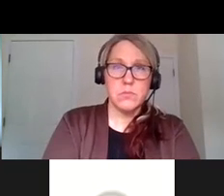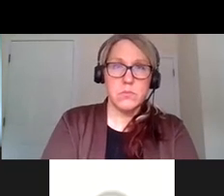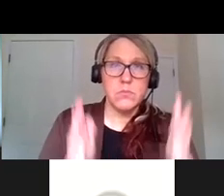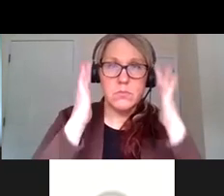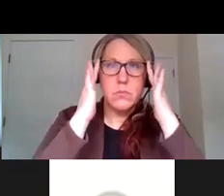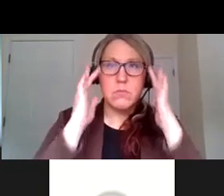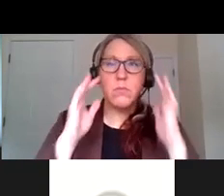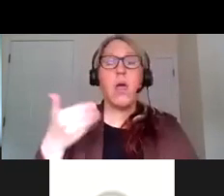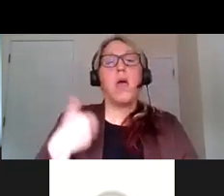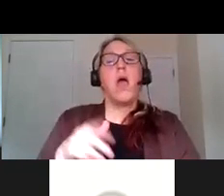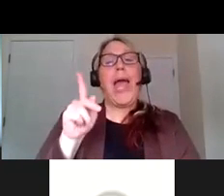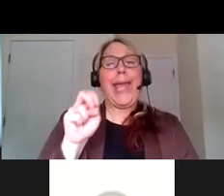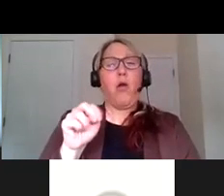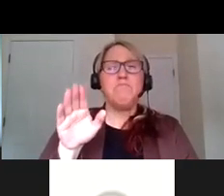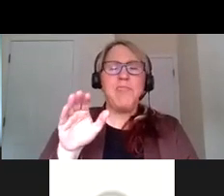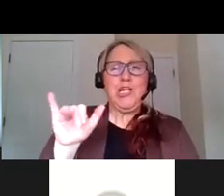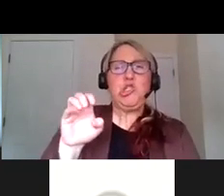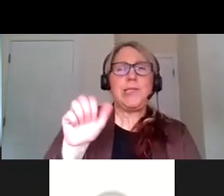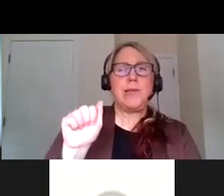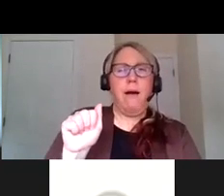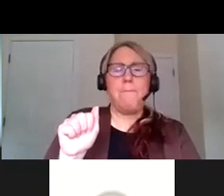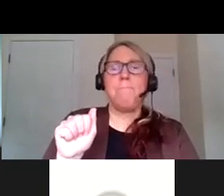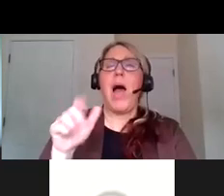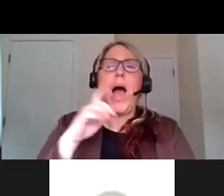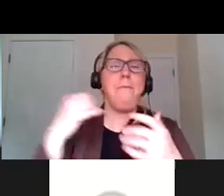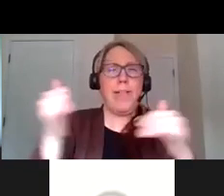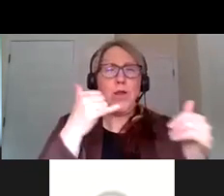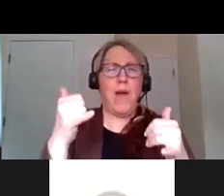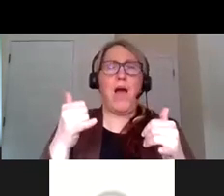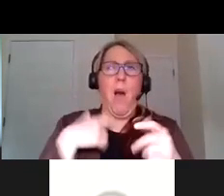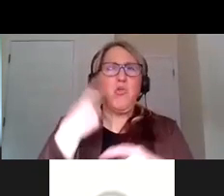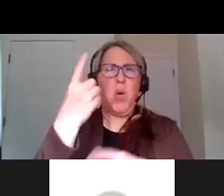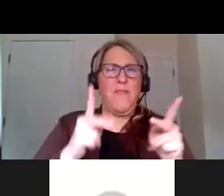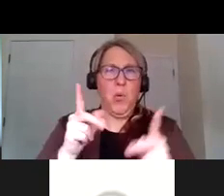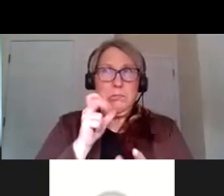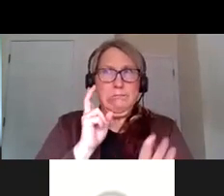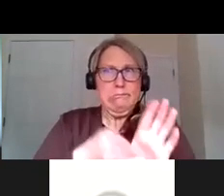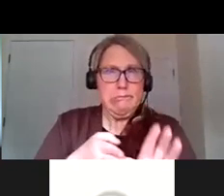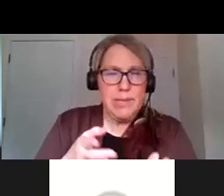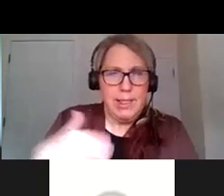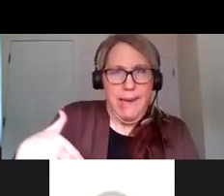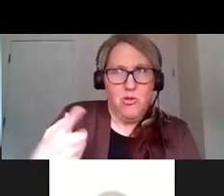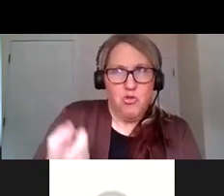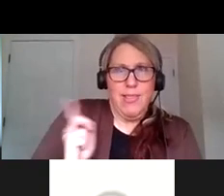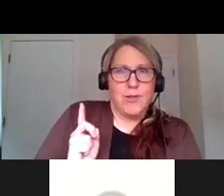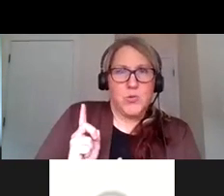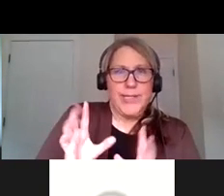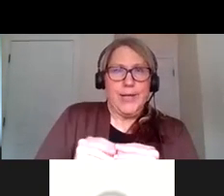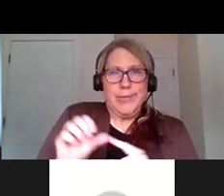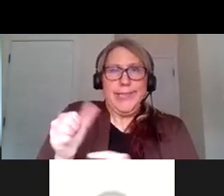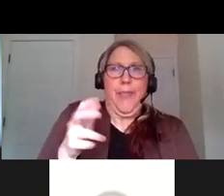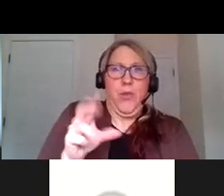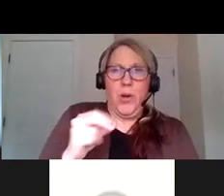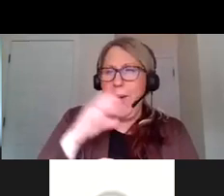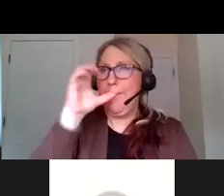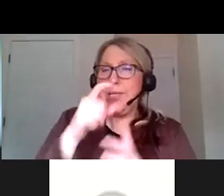Karen, it's Jessica. I played around, I was one of the folks that came in late to the last session at 10:30, so I missed